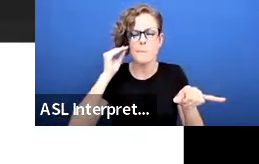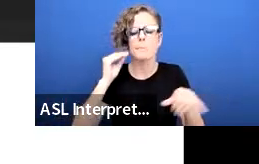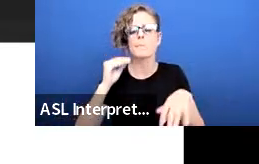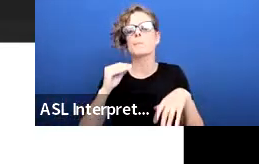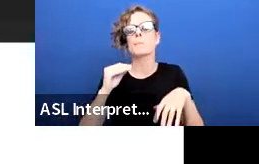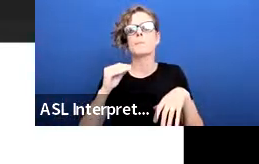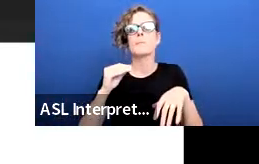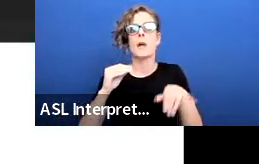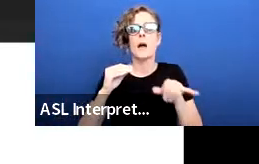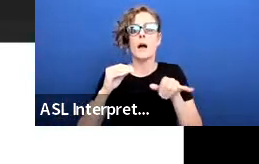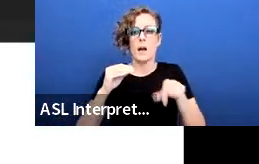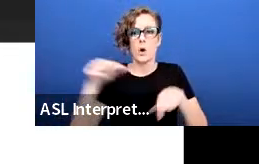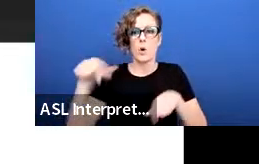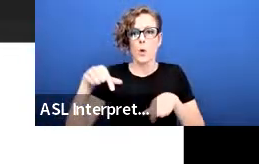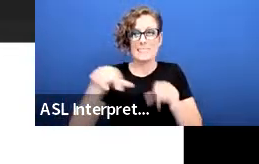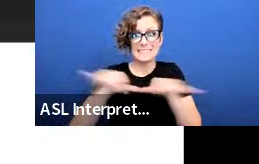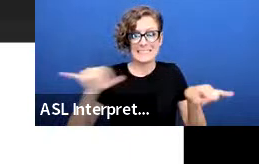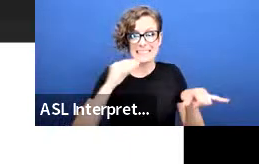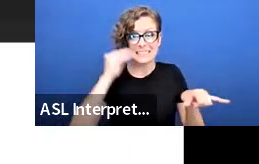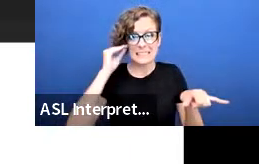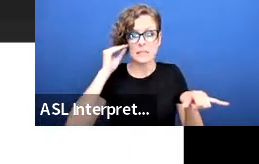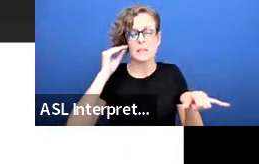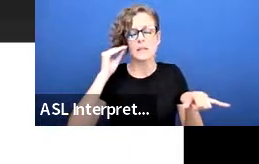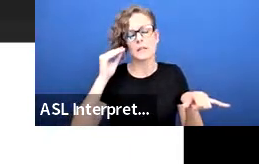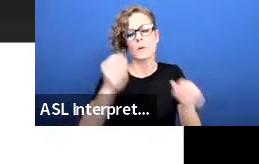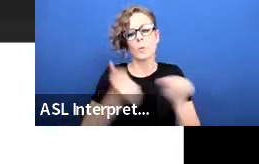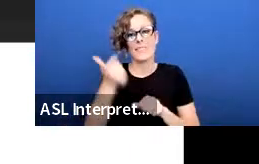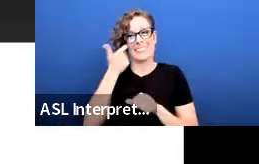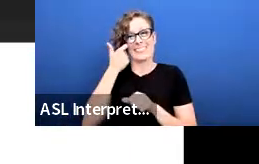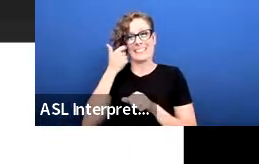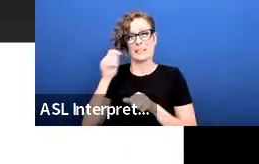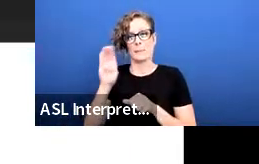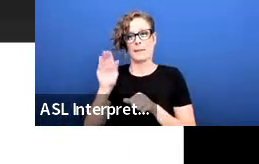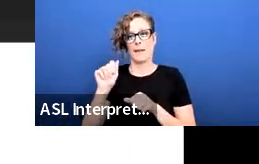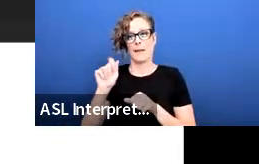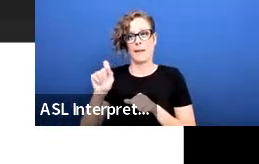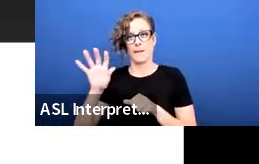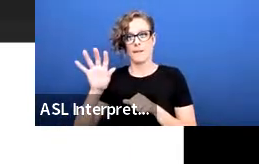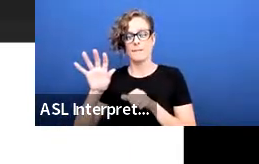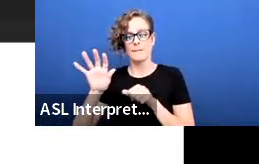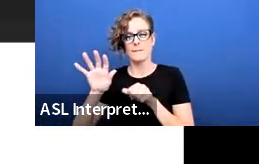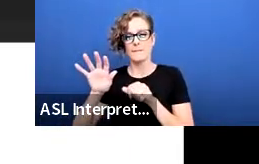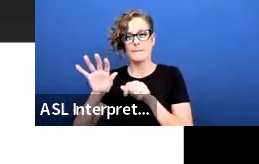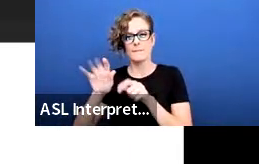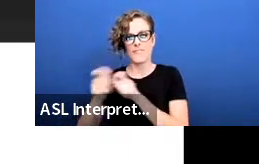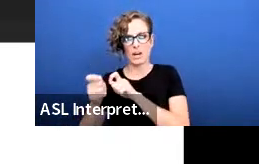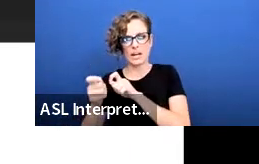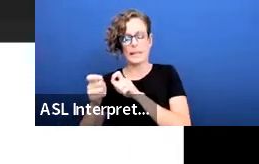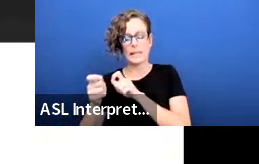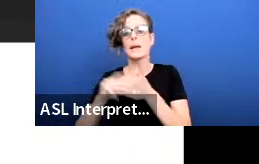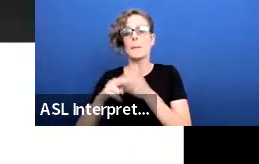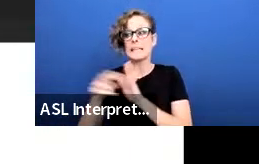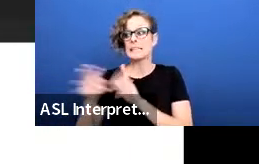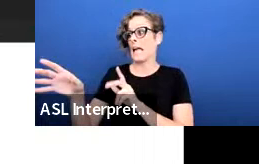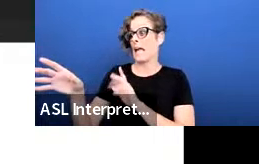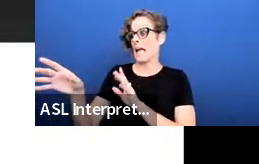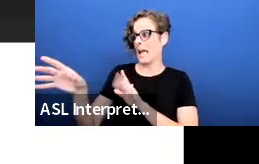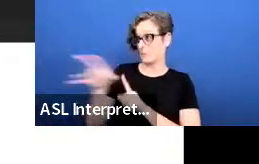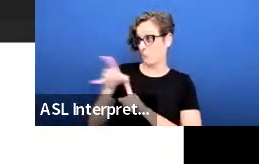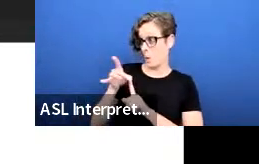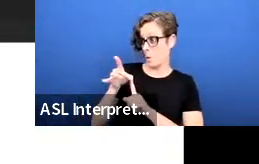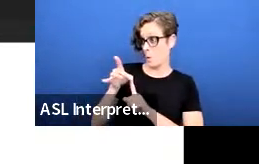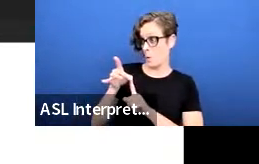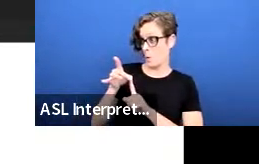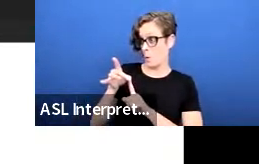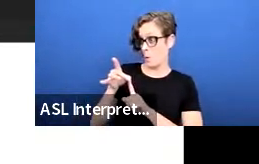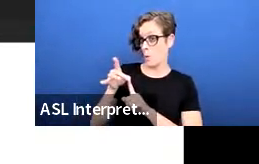Quarantine, probably with the latest variants, that's where you stay home after an exposure.